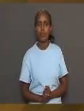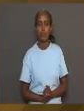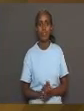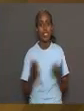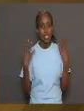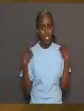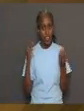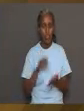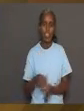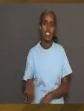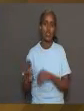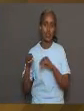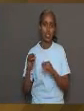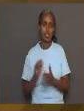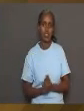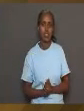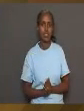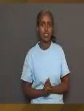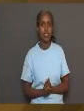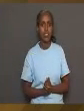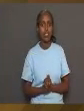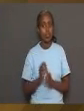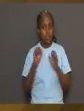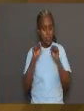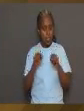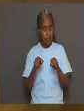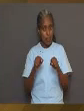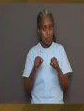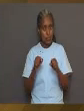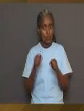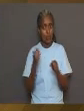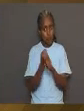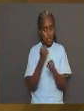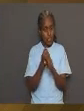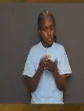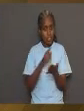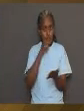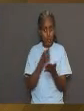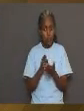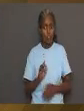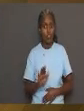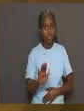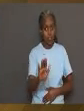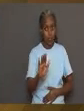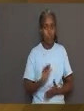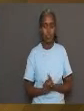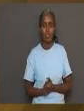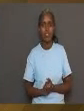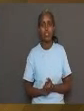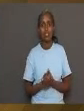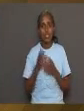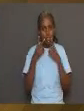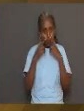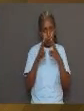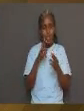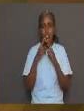Hello again, students. Were you able to work through this proof on your own? Let us look at